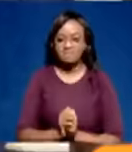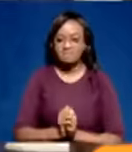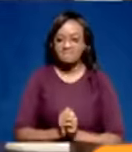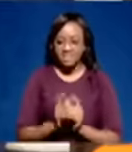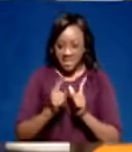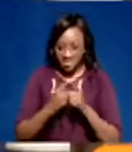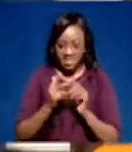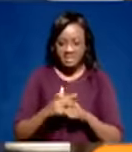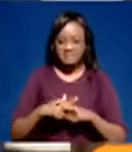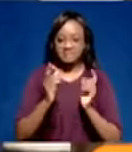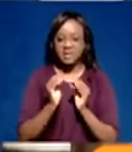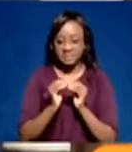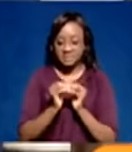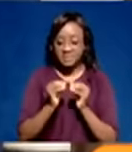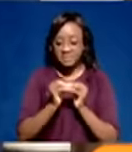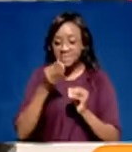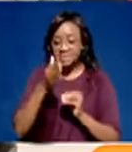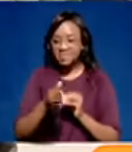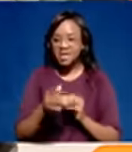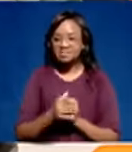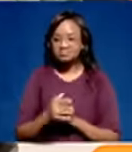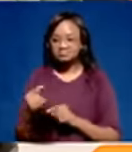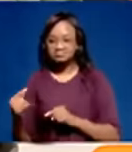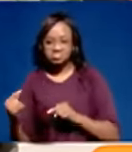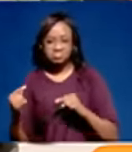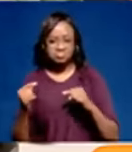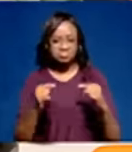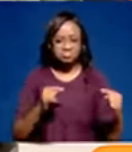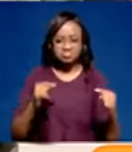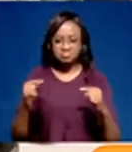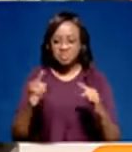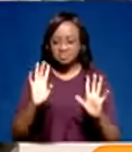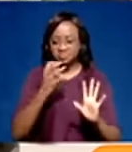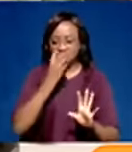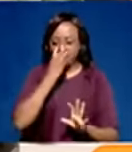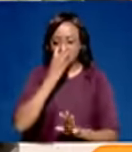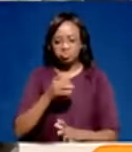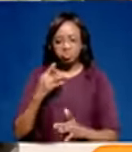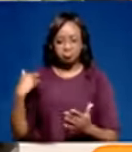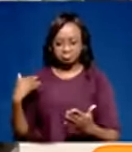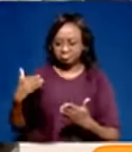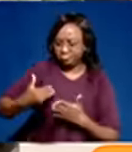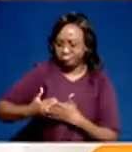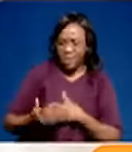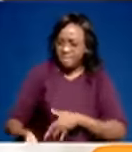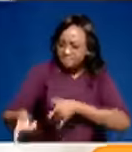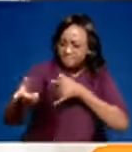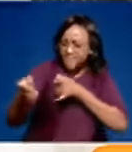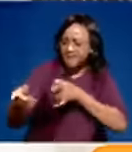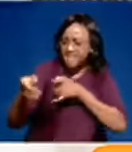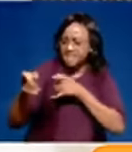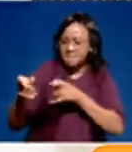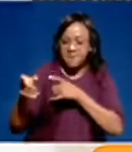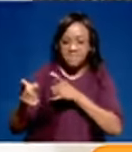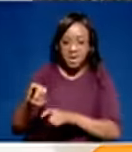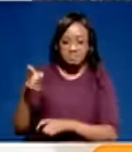meeting that had been preceded by hostile rhetoric, with President Ruto leading weeks of a ceaseless assault on a judiciary